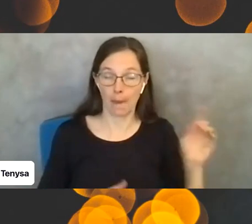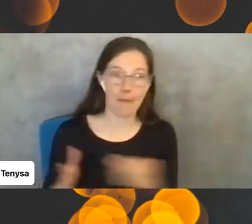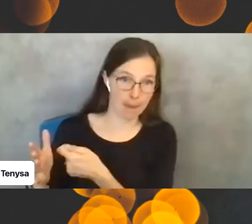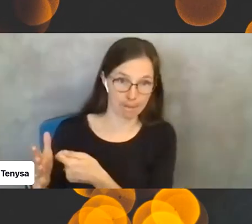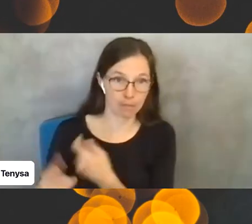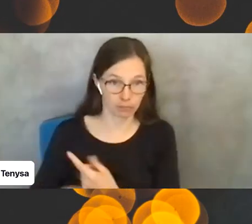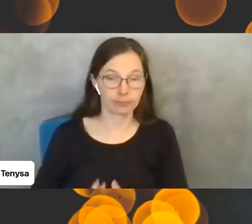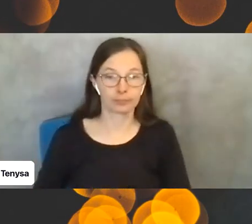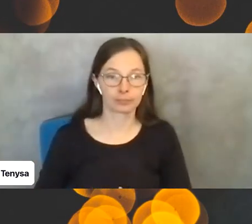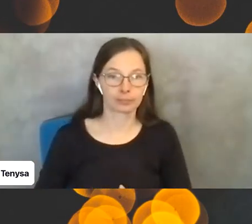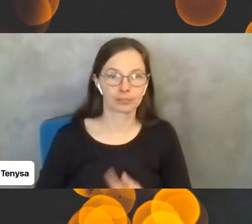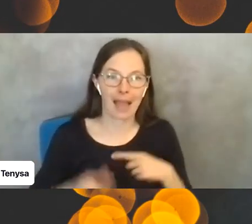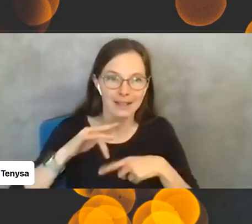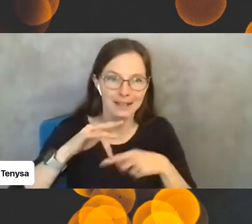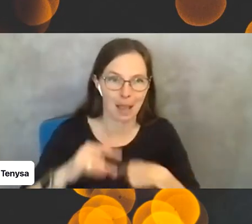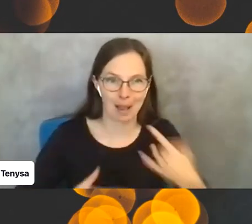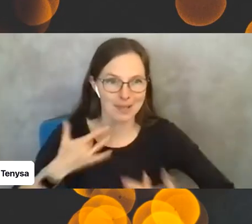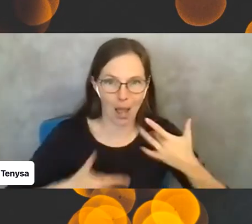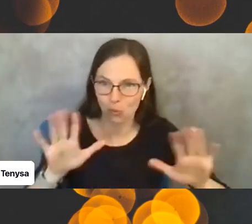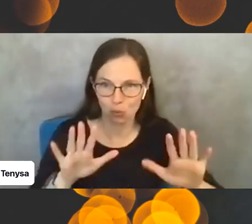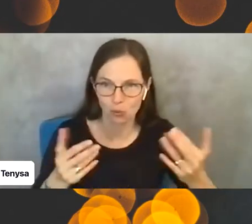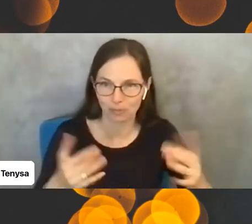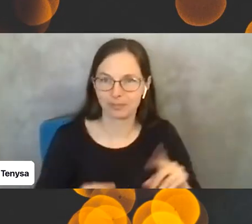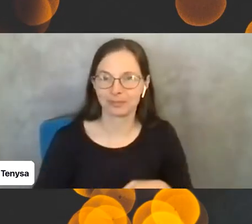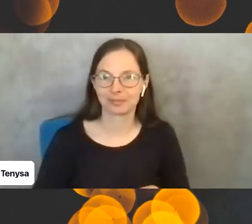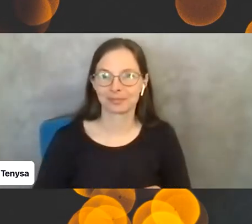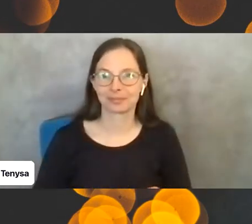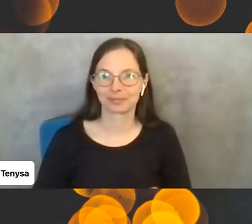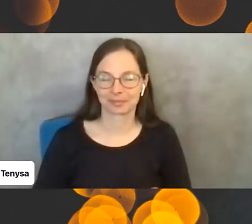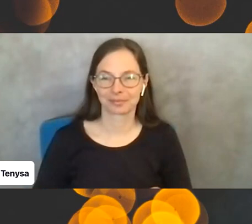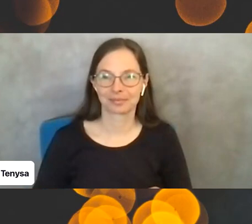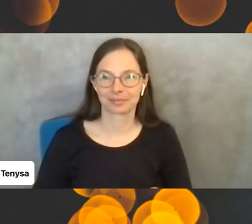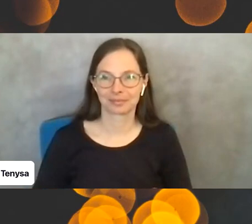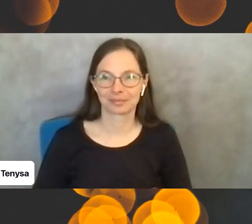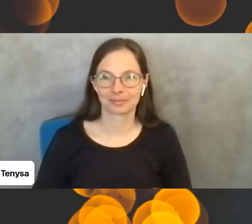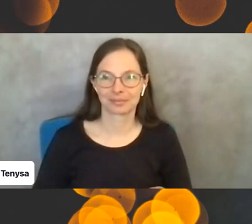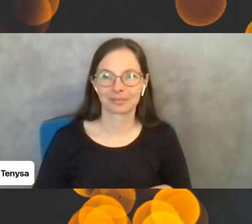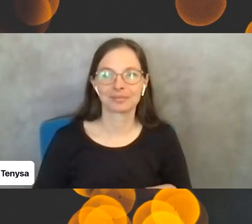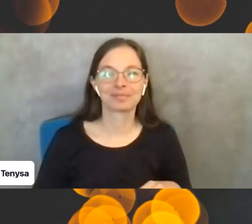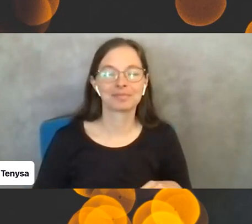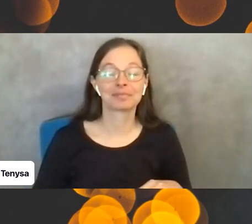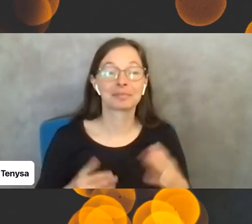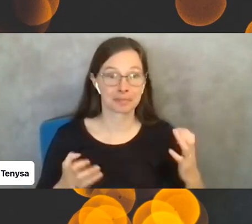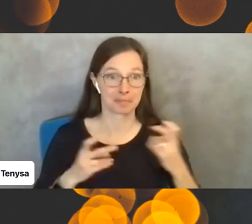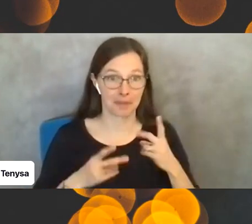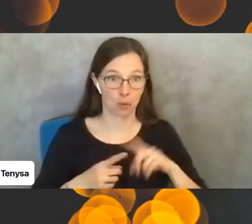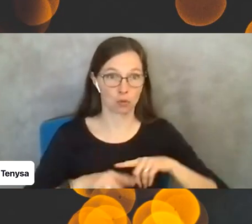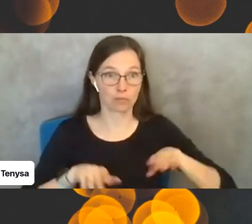there. Sorry, I skipped because I got excited. Let's go back to on guard.